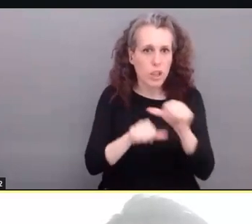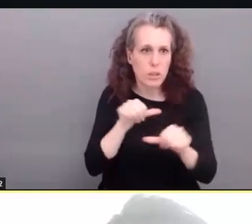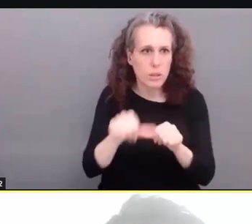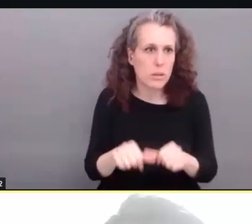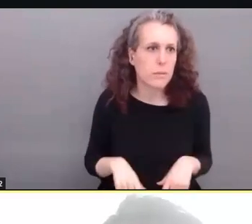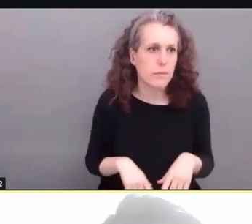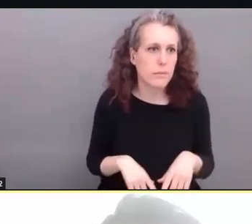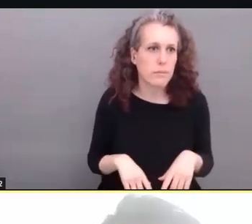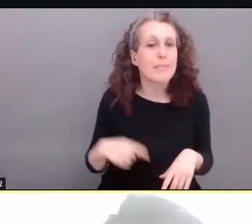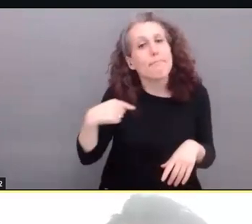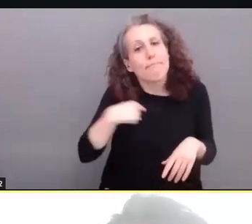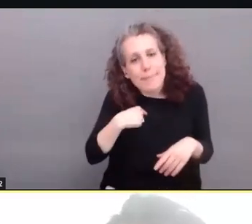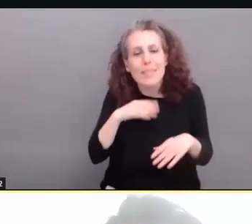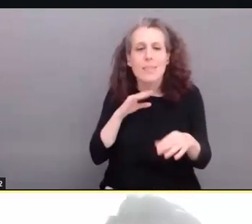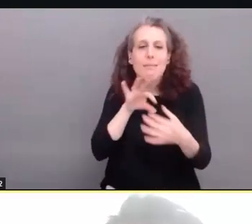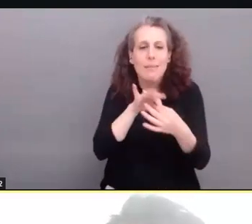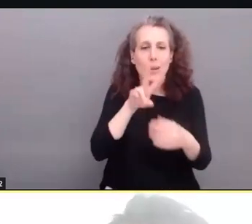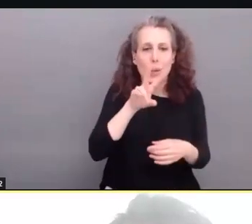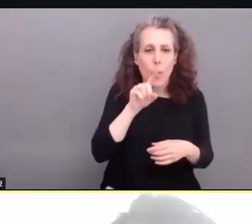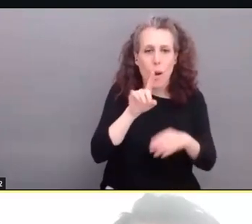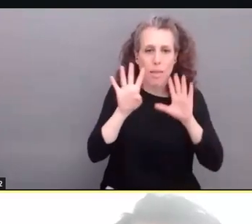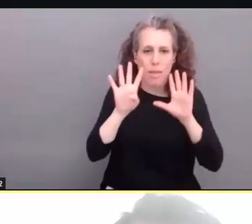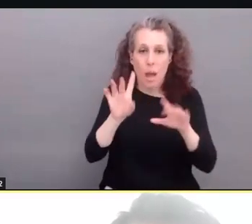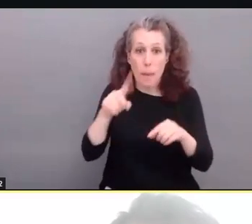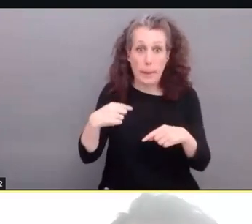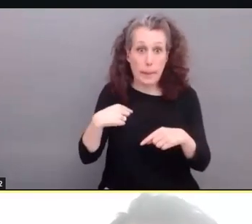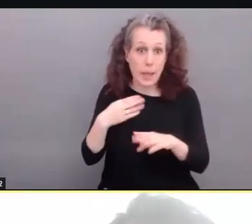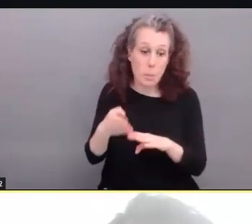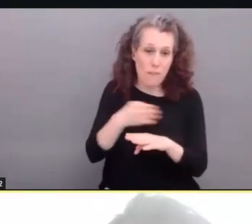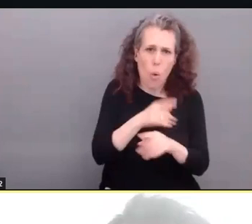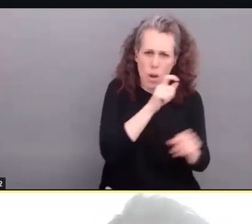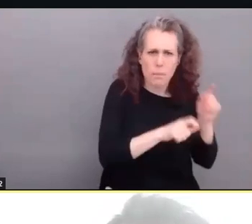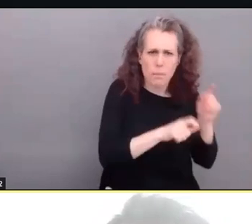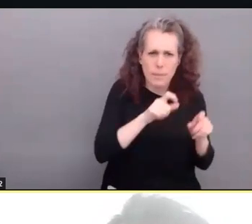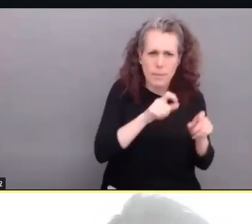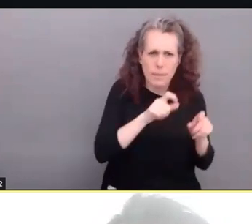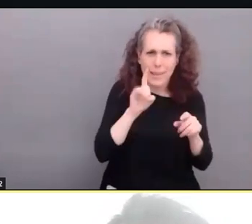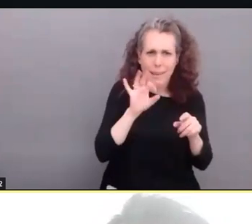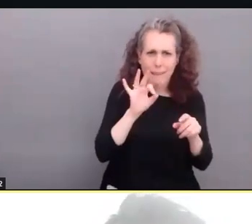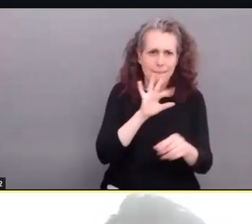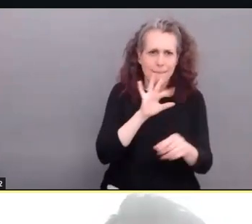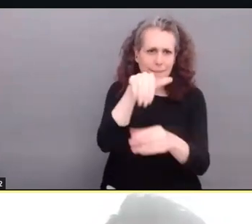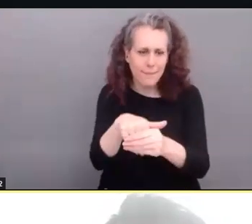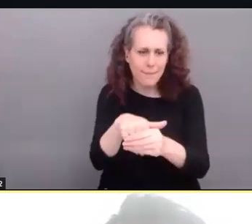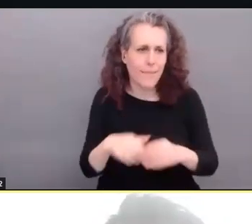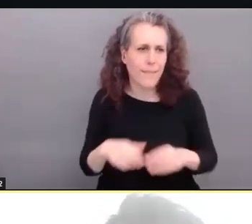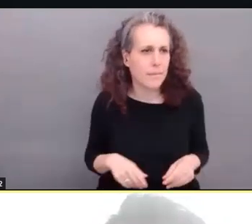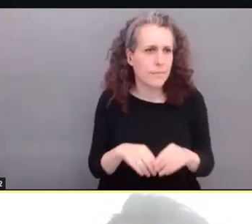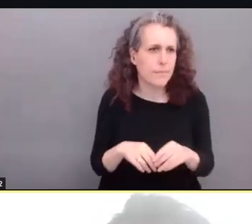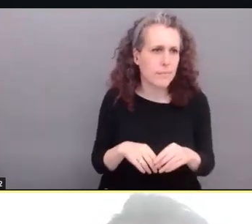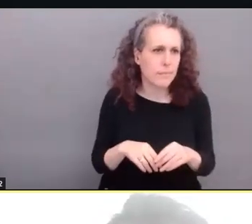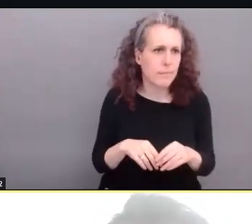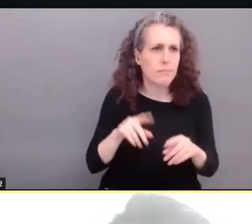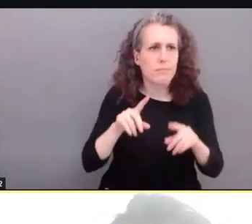only in 2019, but before that, my colleagues were involved. We've been participating in the Sense-Senelec Joint